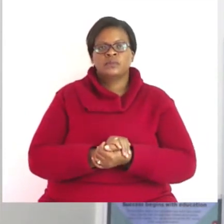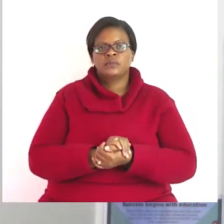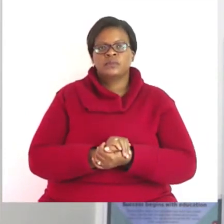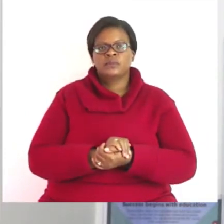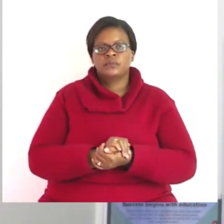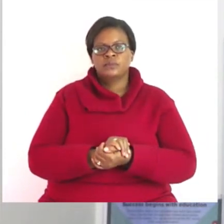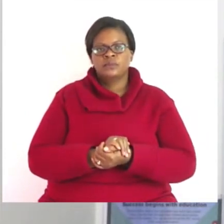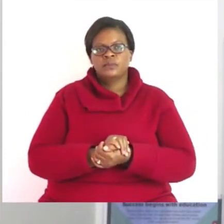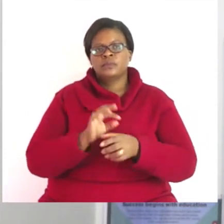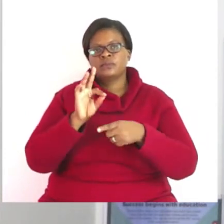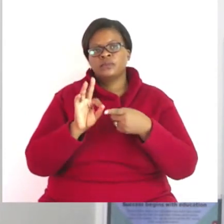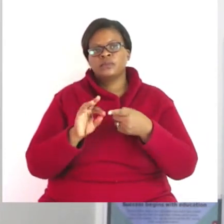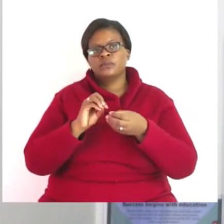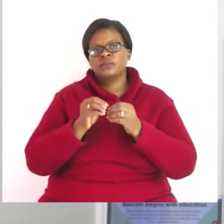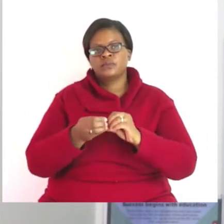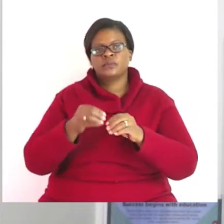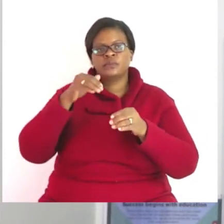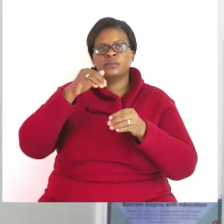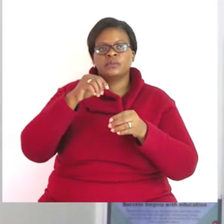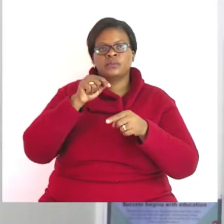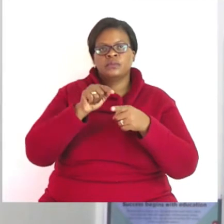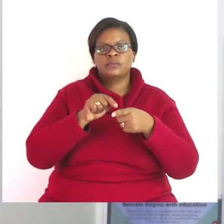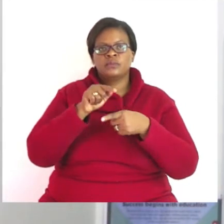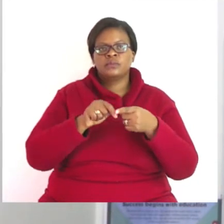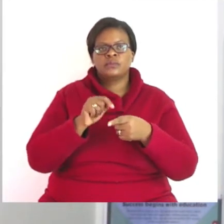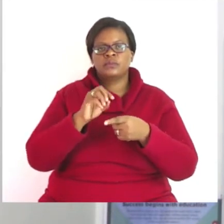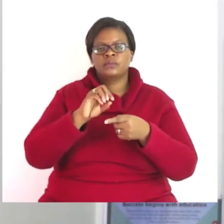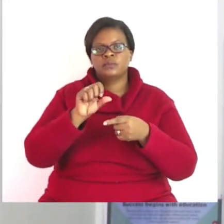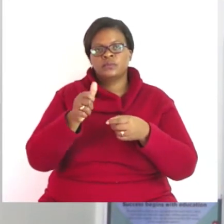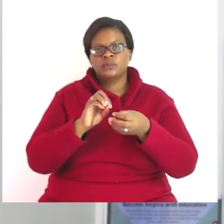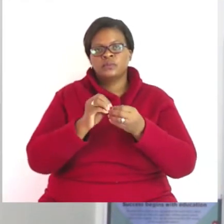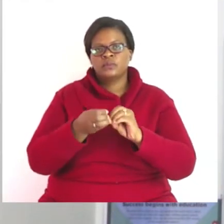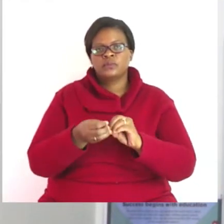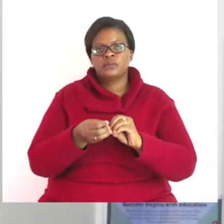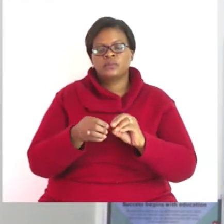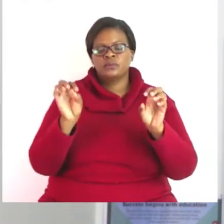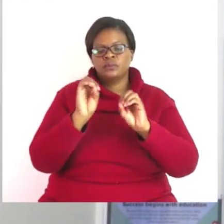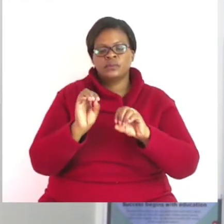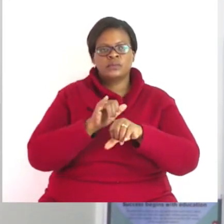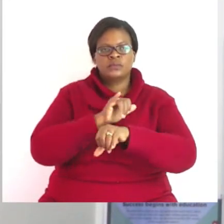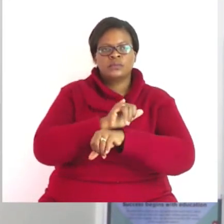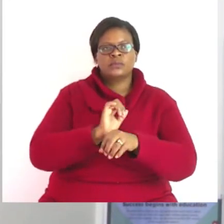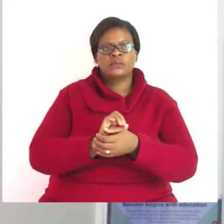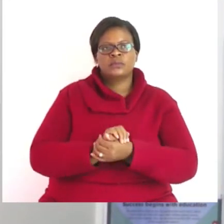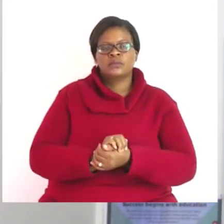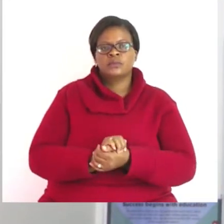A factor is a number that goes into a number without leaving out a remainder.